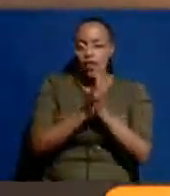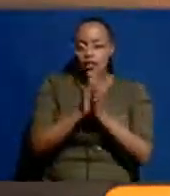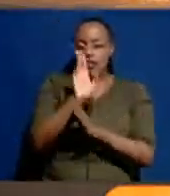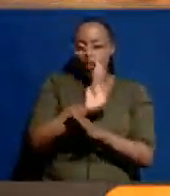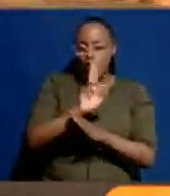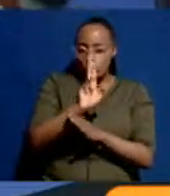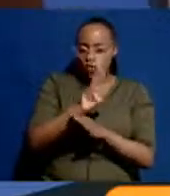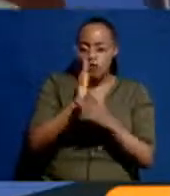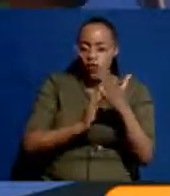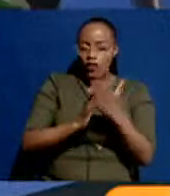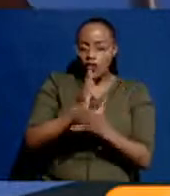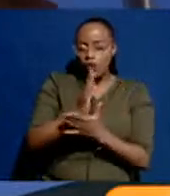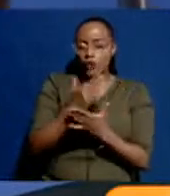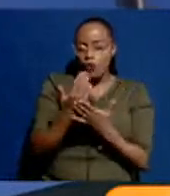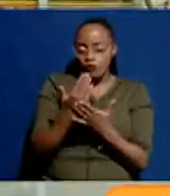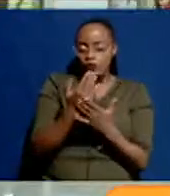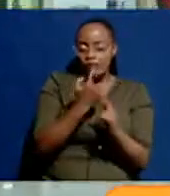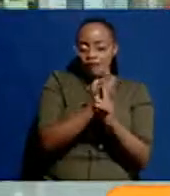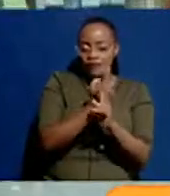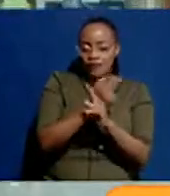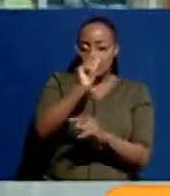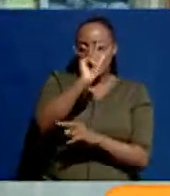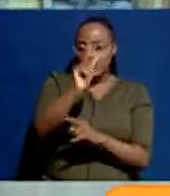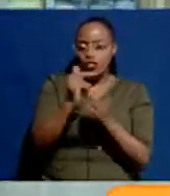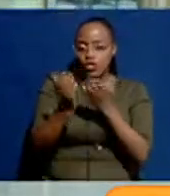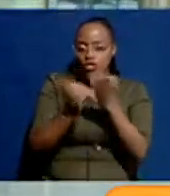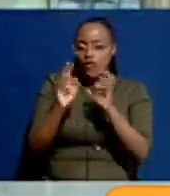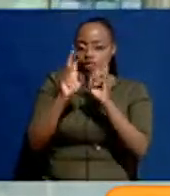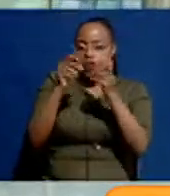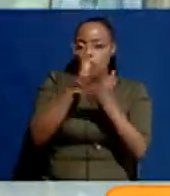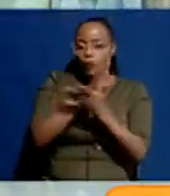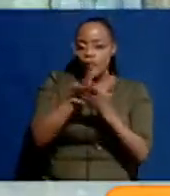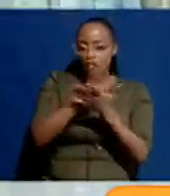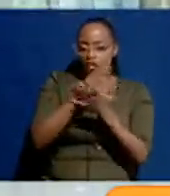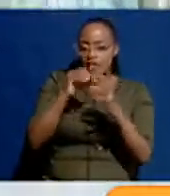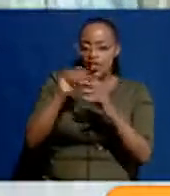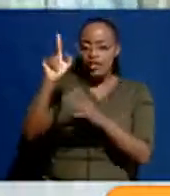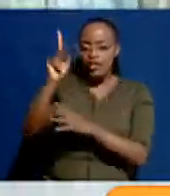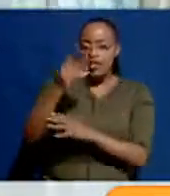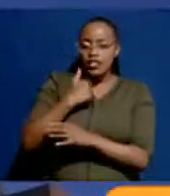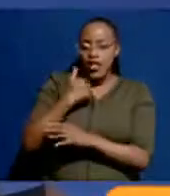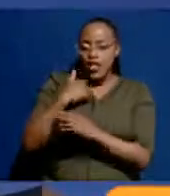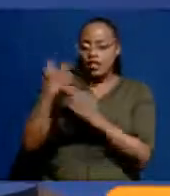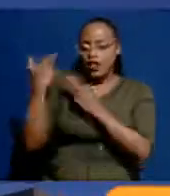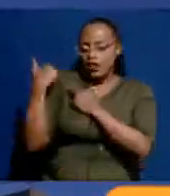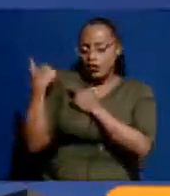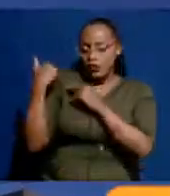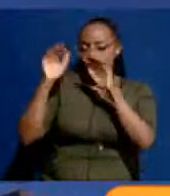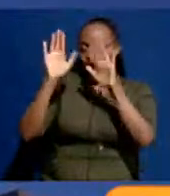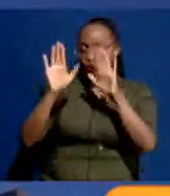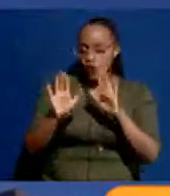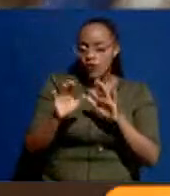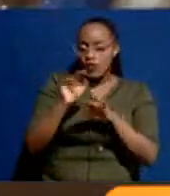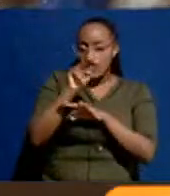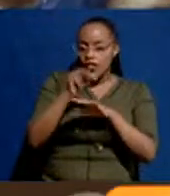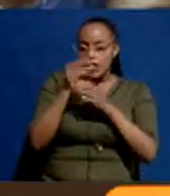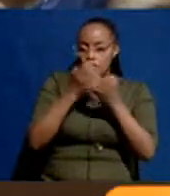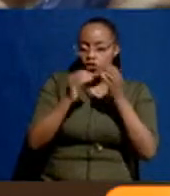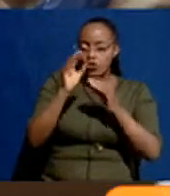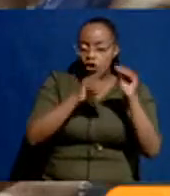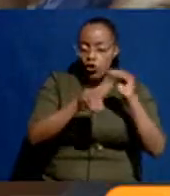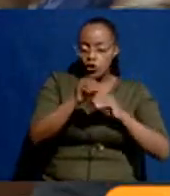consumption through intra-regional trade. The coffee sector in Kenya maintains its vital role in the national economy,